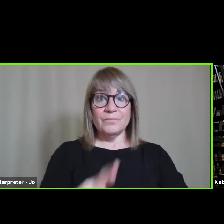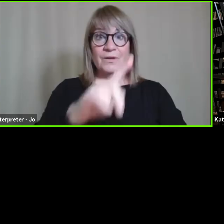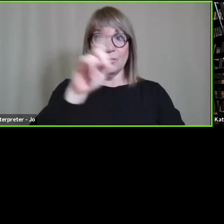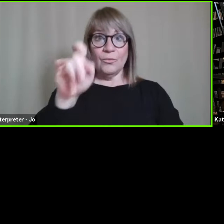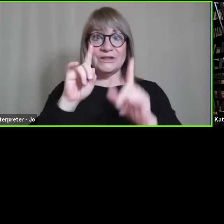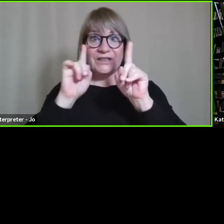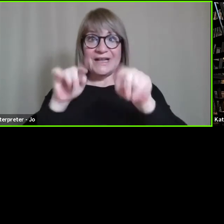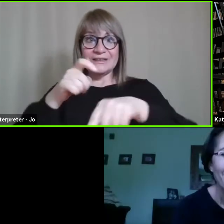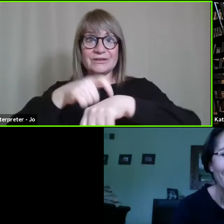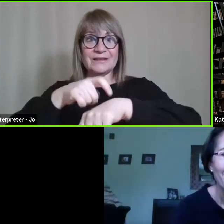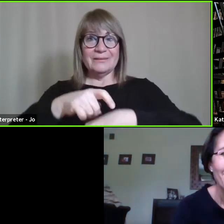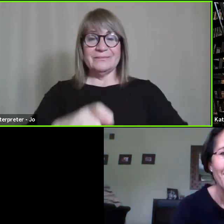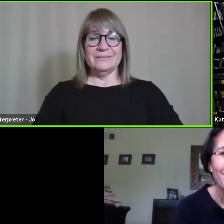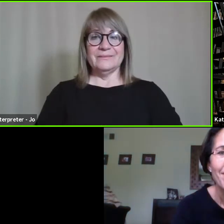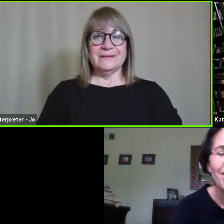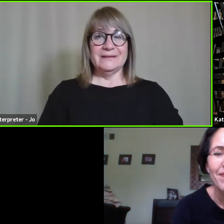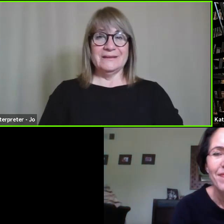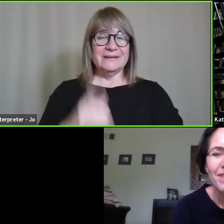all right